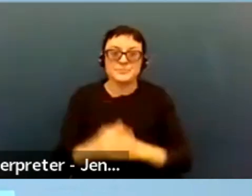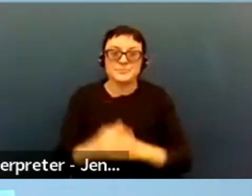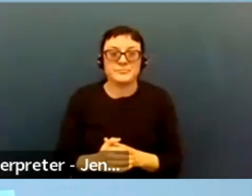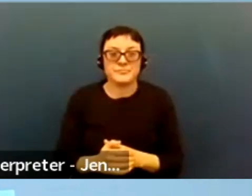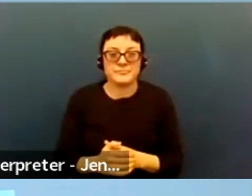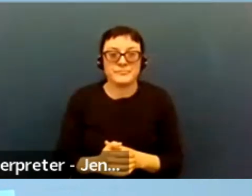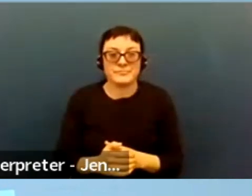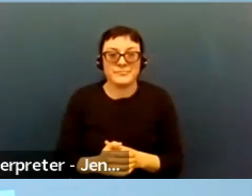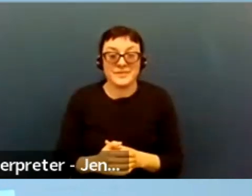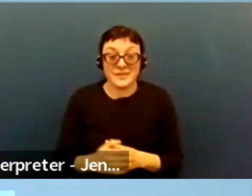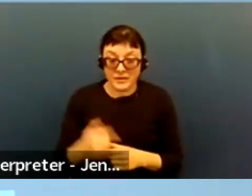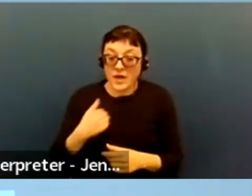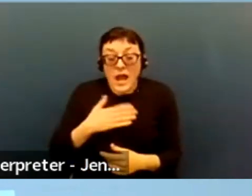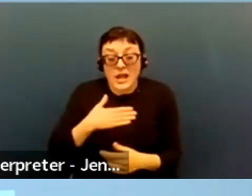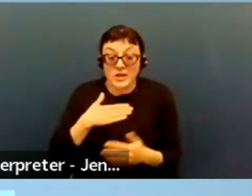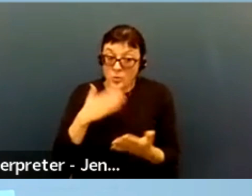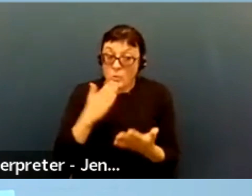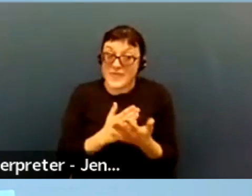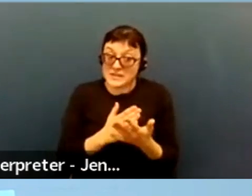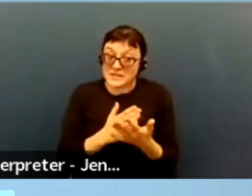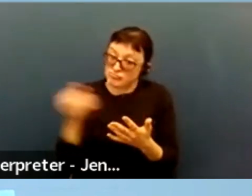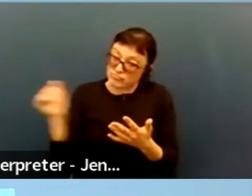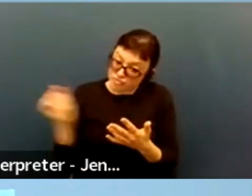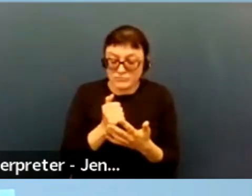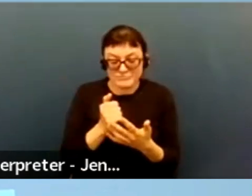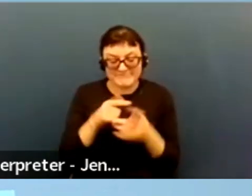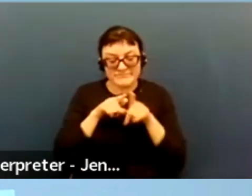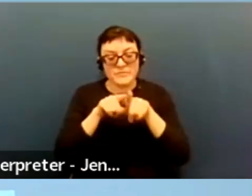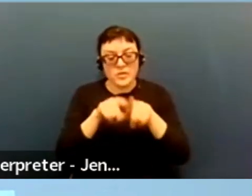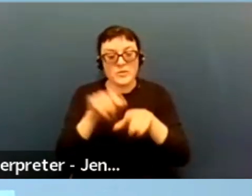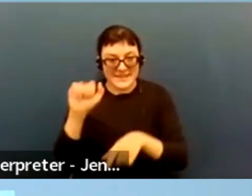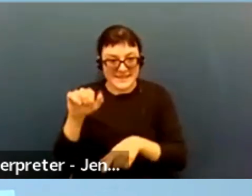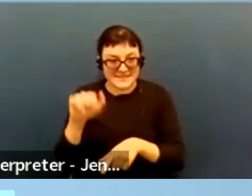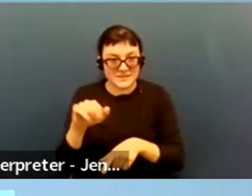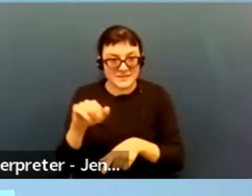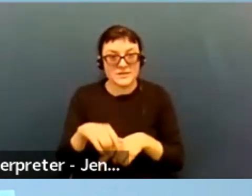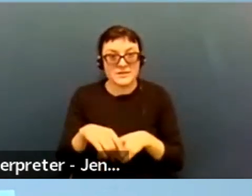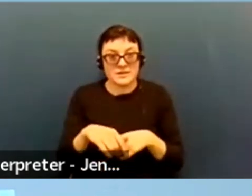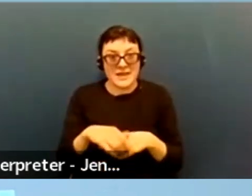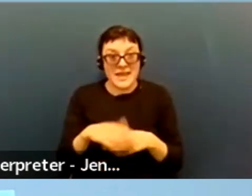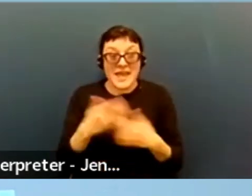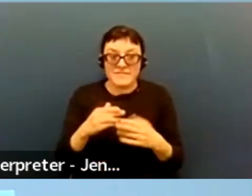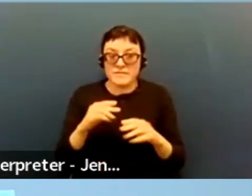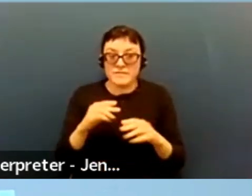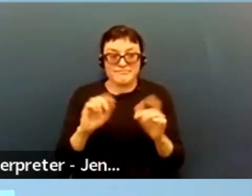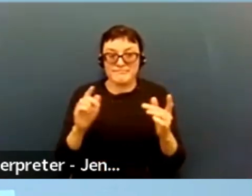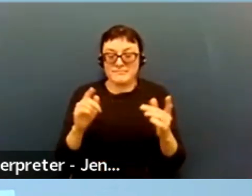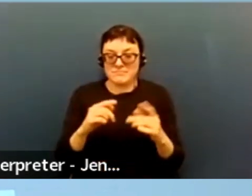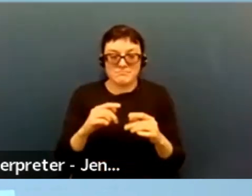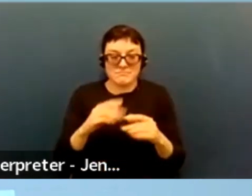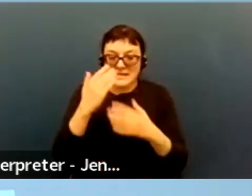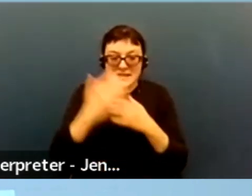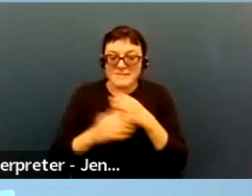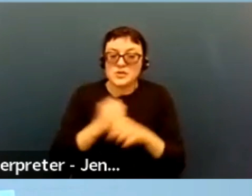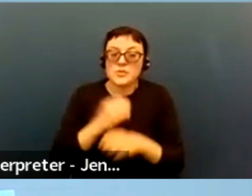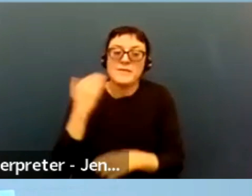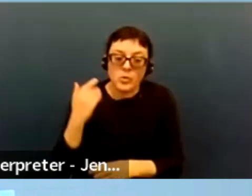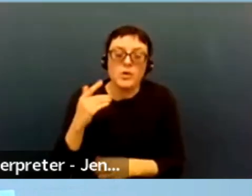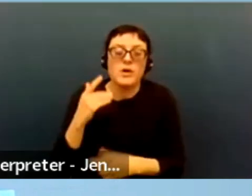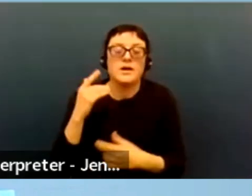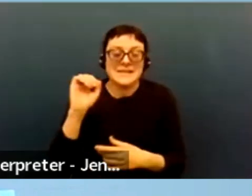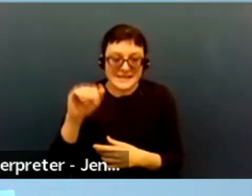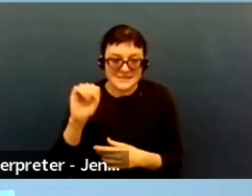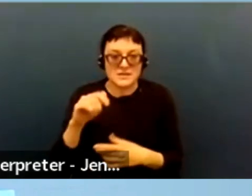I'm all for authenticity and people going there, especially where it's not been there before. And I'm also all